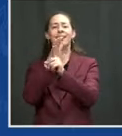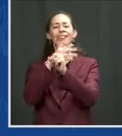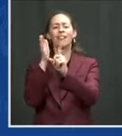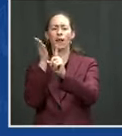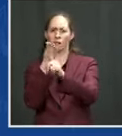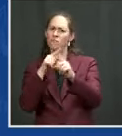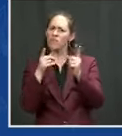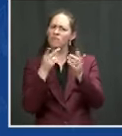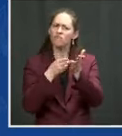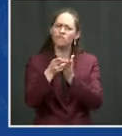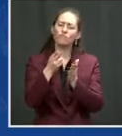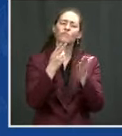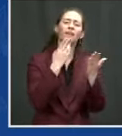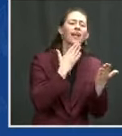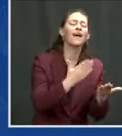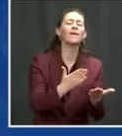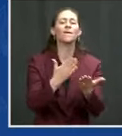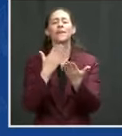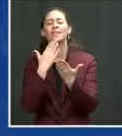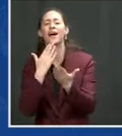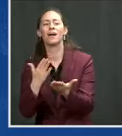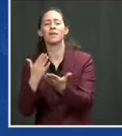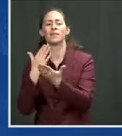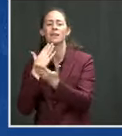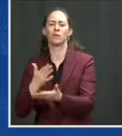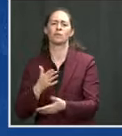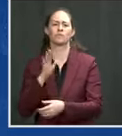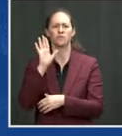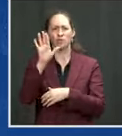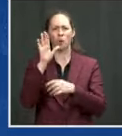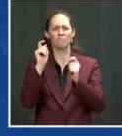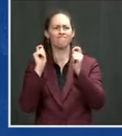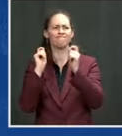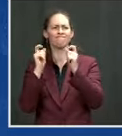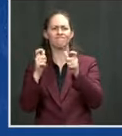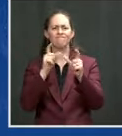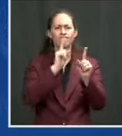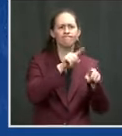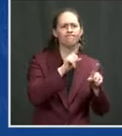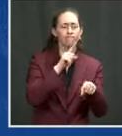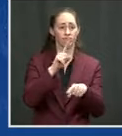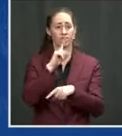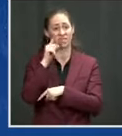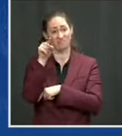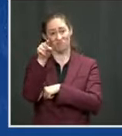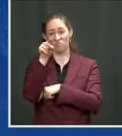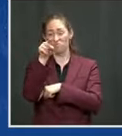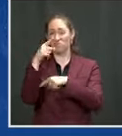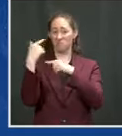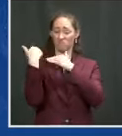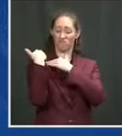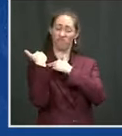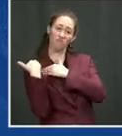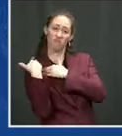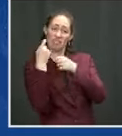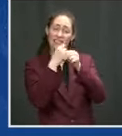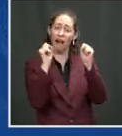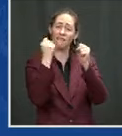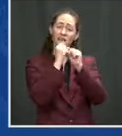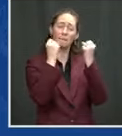I think you're responsible. I know you're responsible for saving thousands of lives. The idea we've lost well over